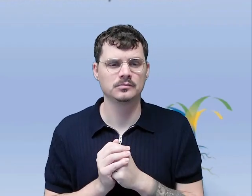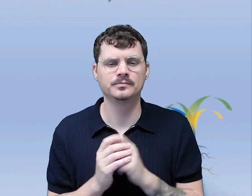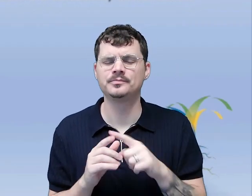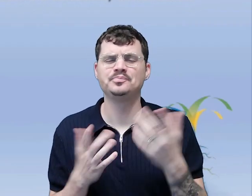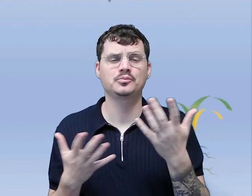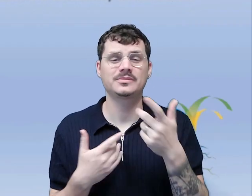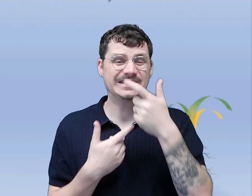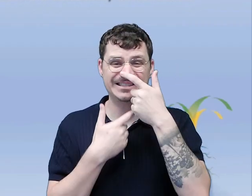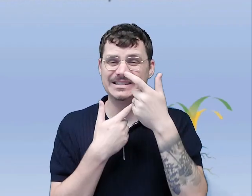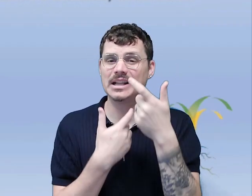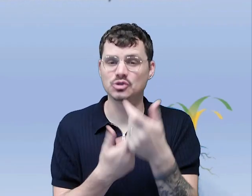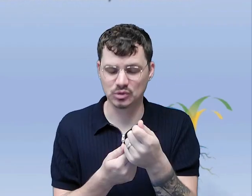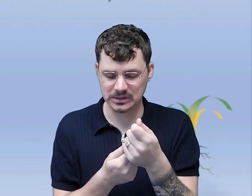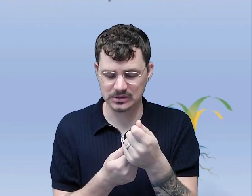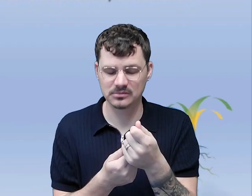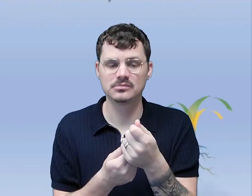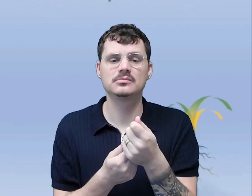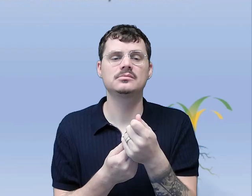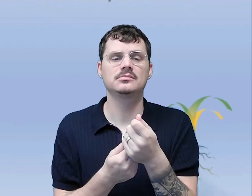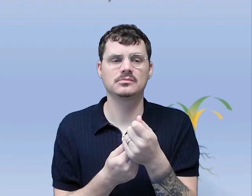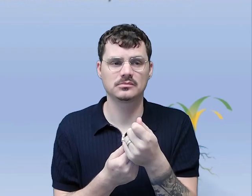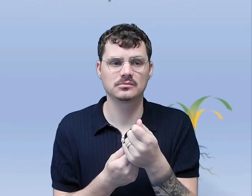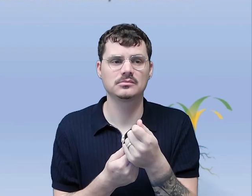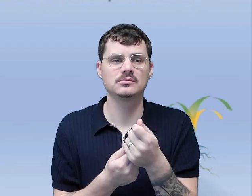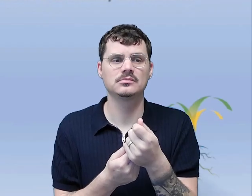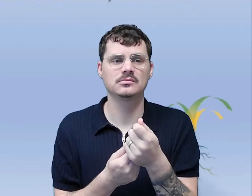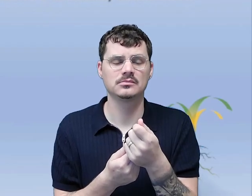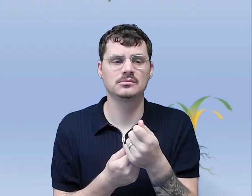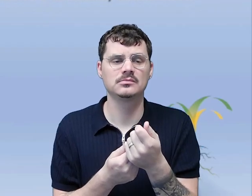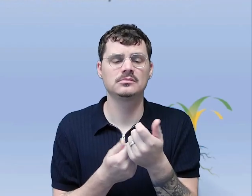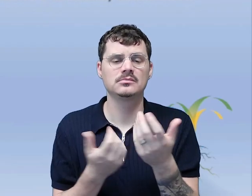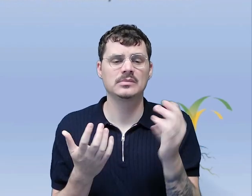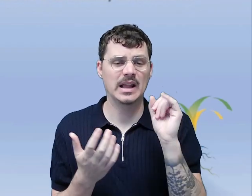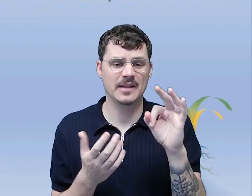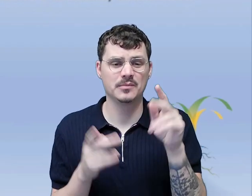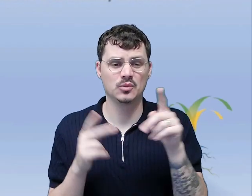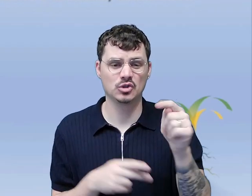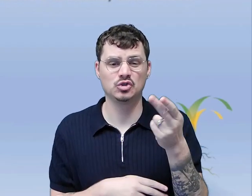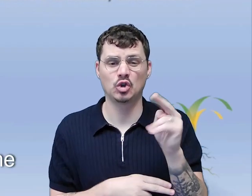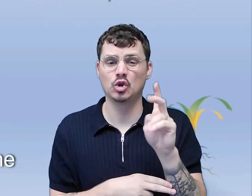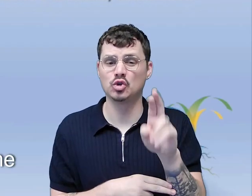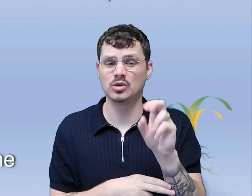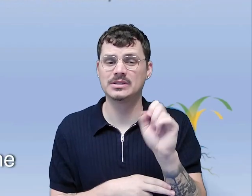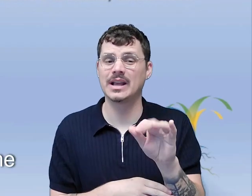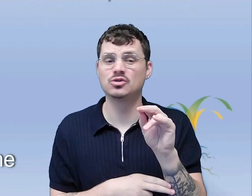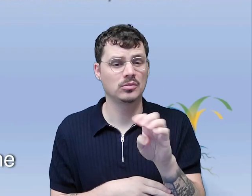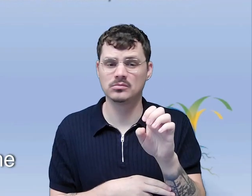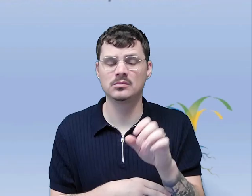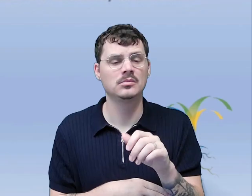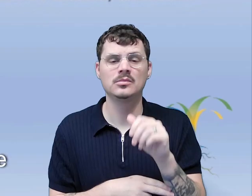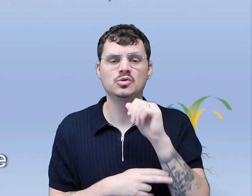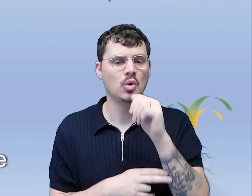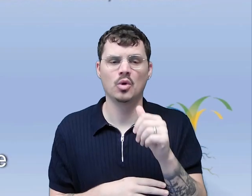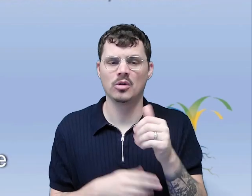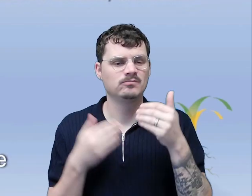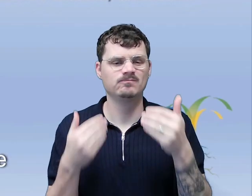gifted. The thing that's interesting is that if people with Turner syndrome